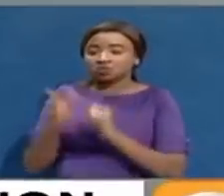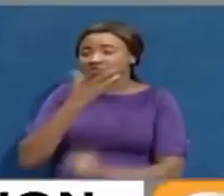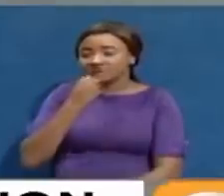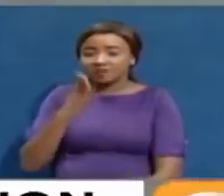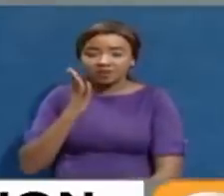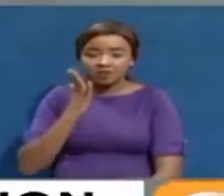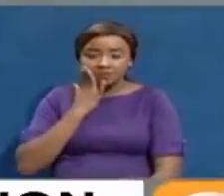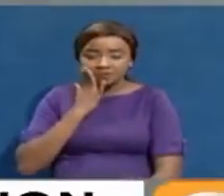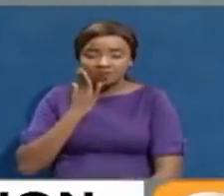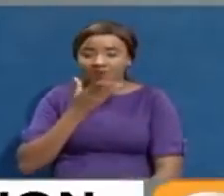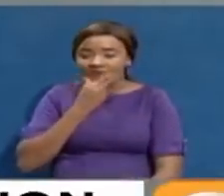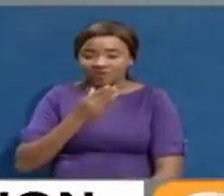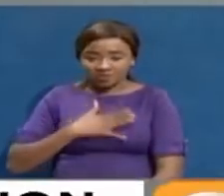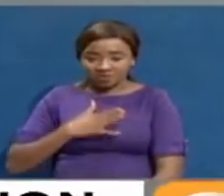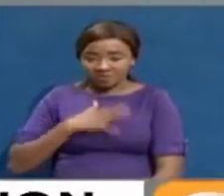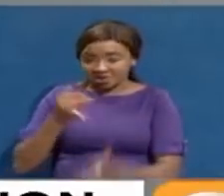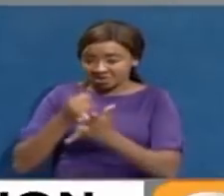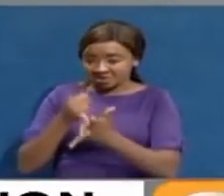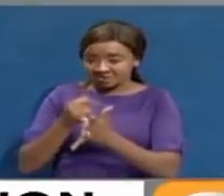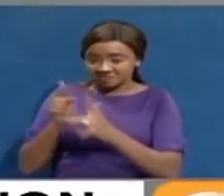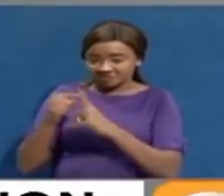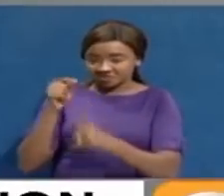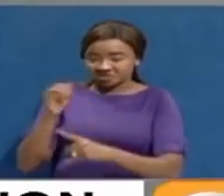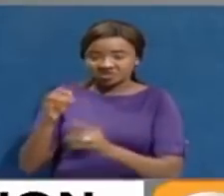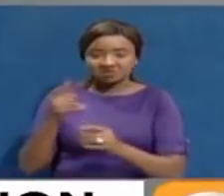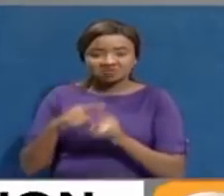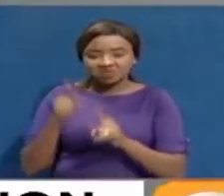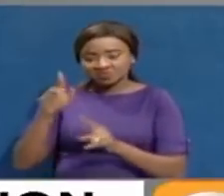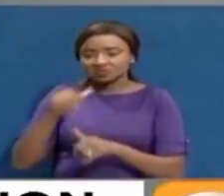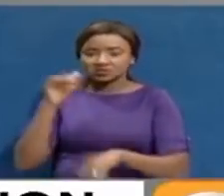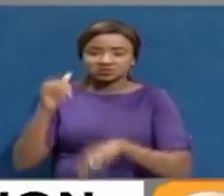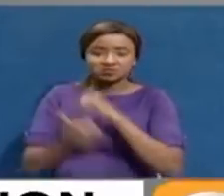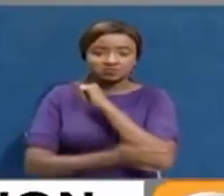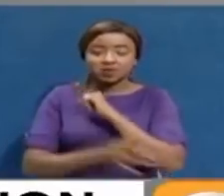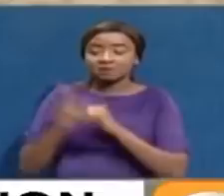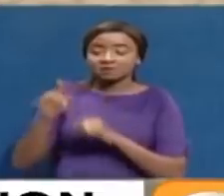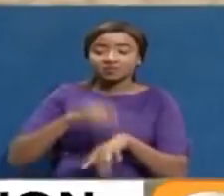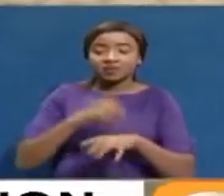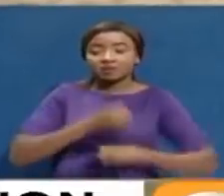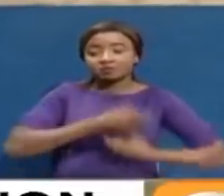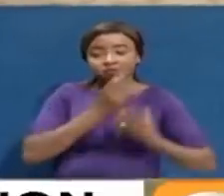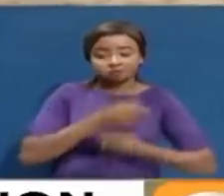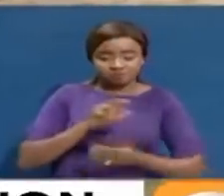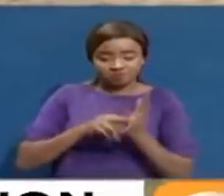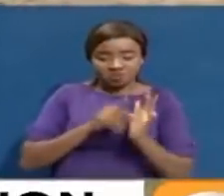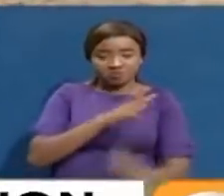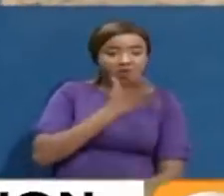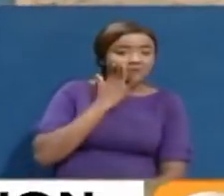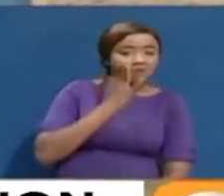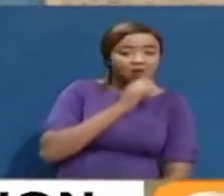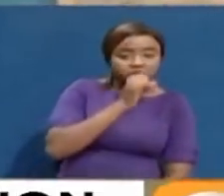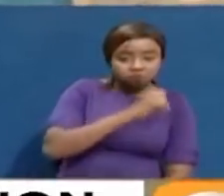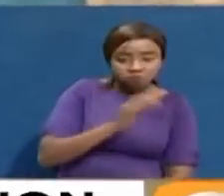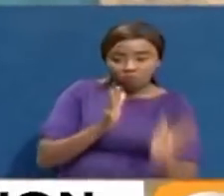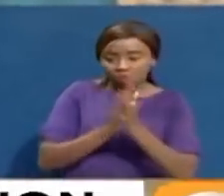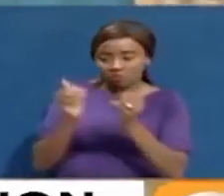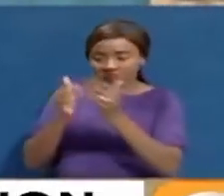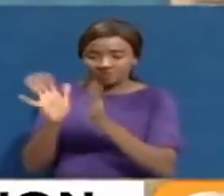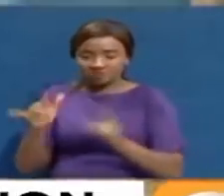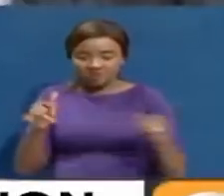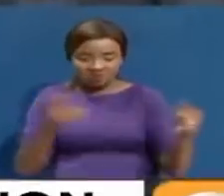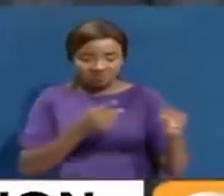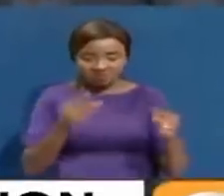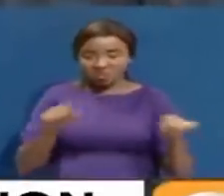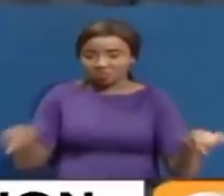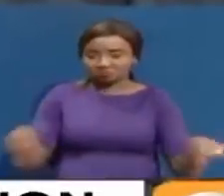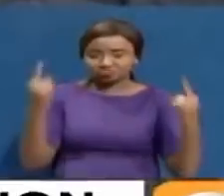it makes everyone look bad. In her confession, she says that her grandmother began a love and hate relationship recently with her family when